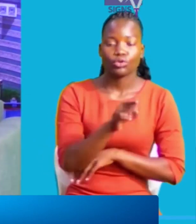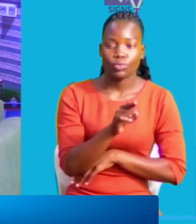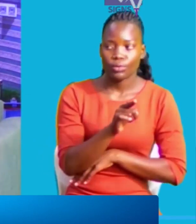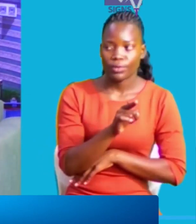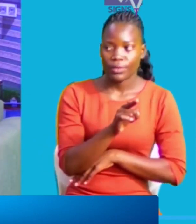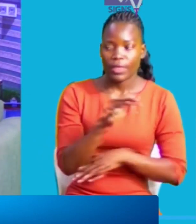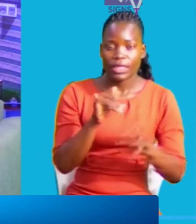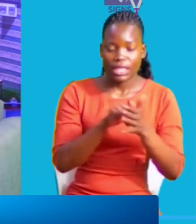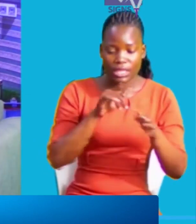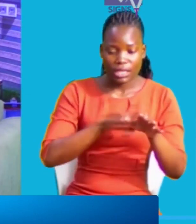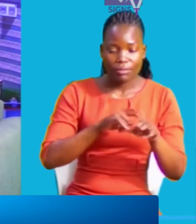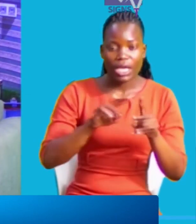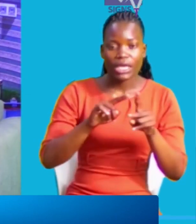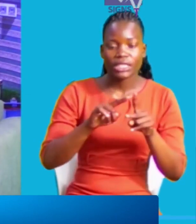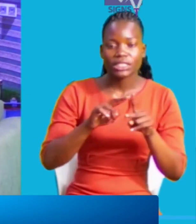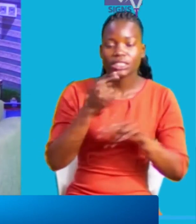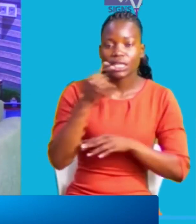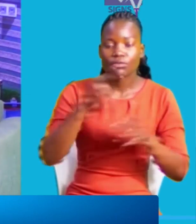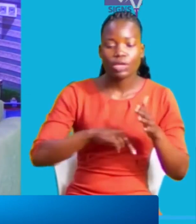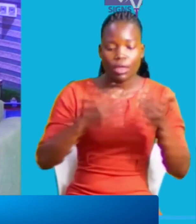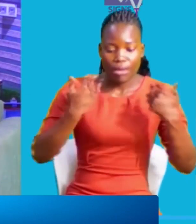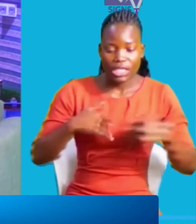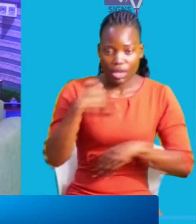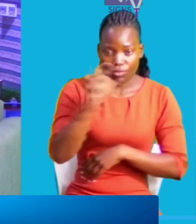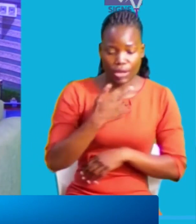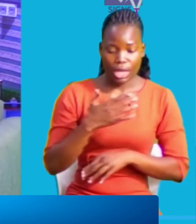why we got the answer. Whom am I and who are my people?